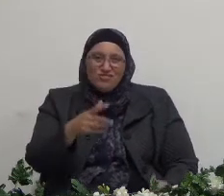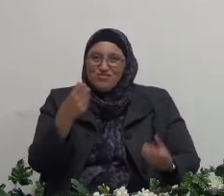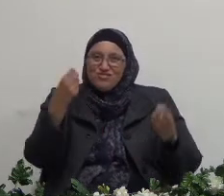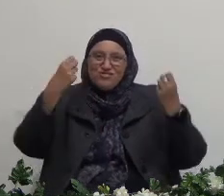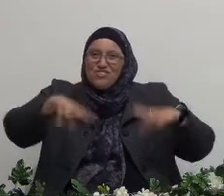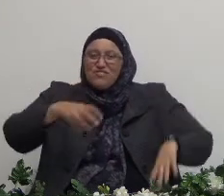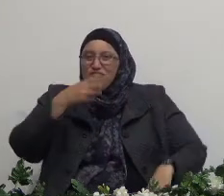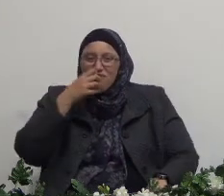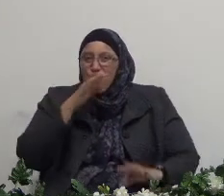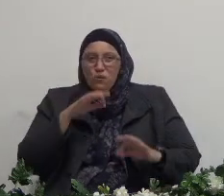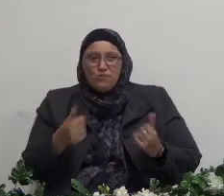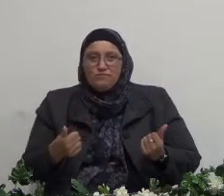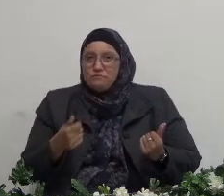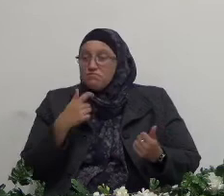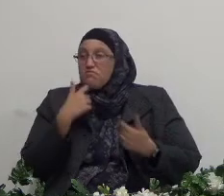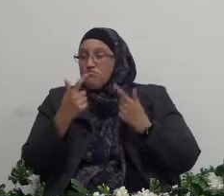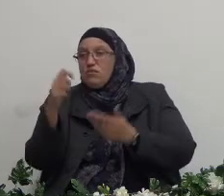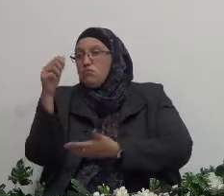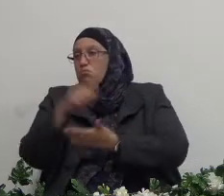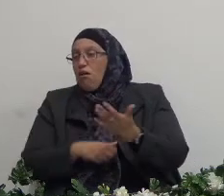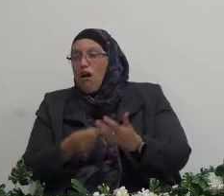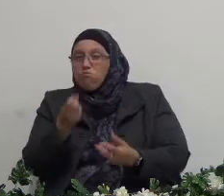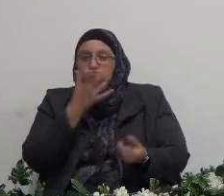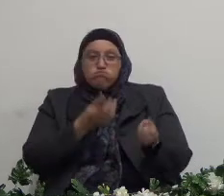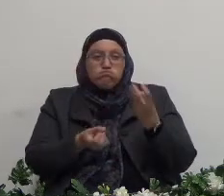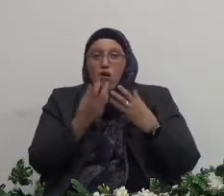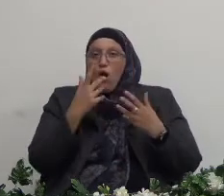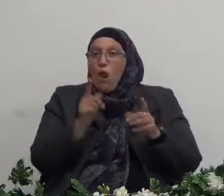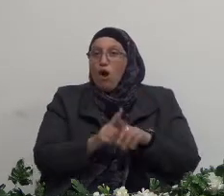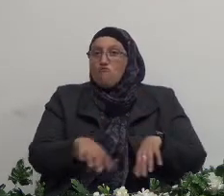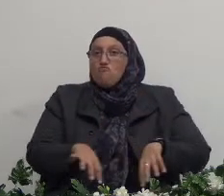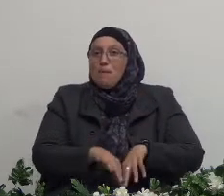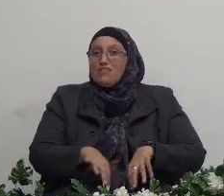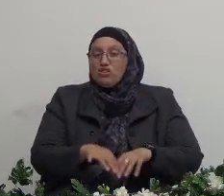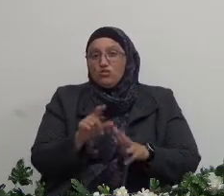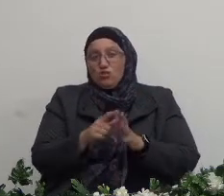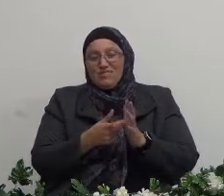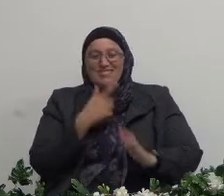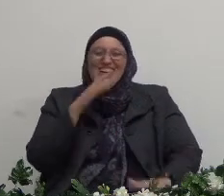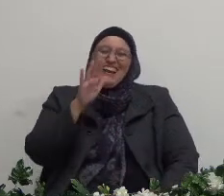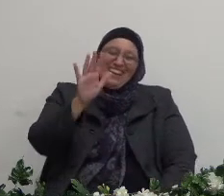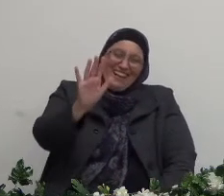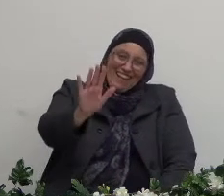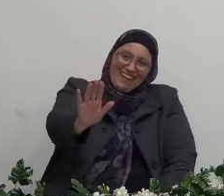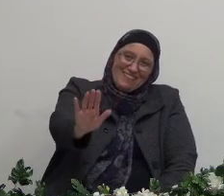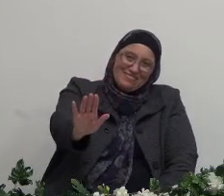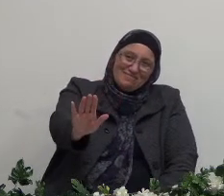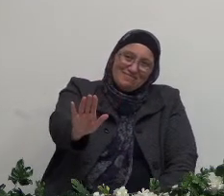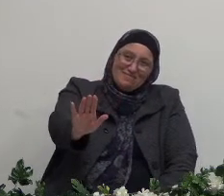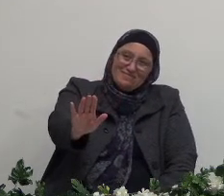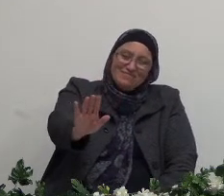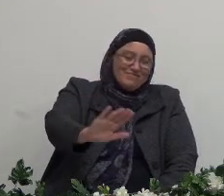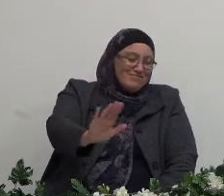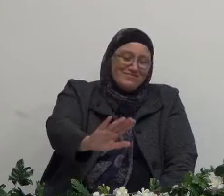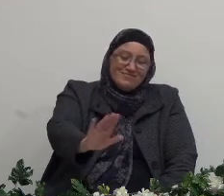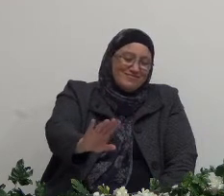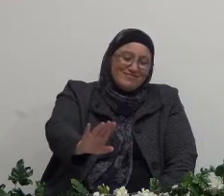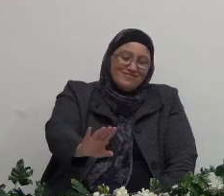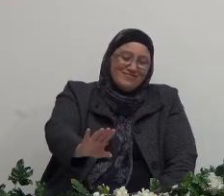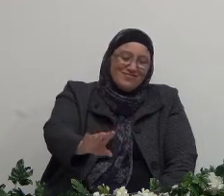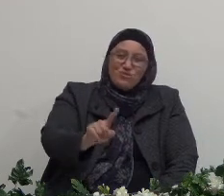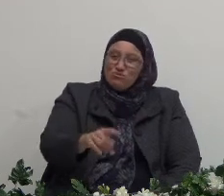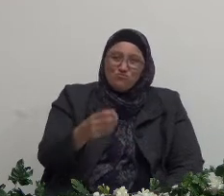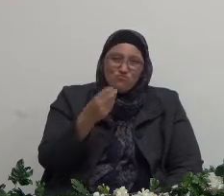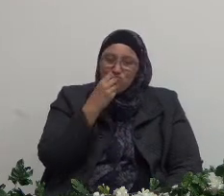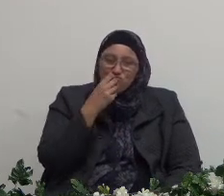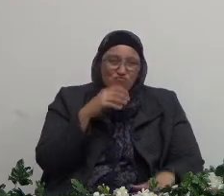buy anything and they'll eat just about anything. Then the doctor says, hold on, I'm not going to give this guy some medicine for their